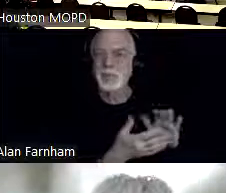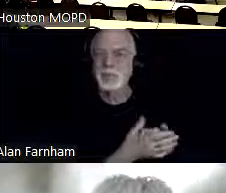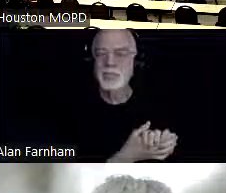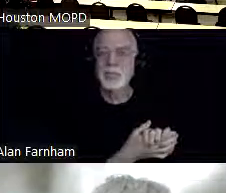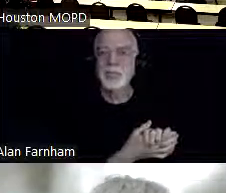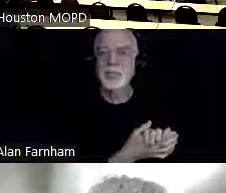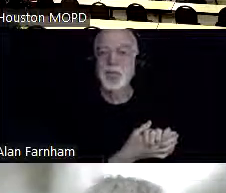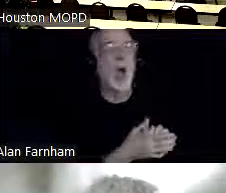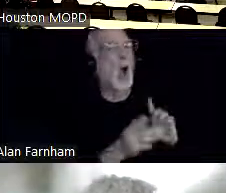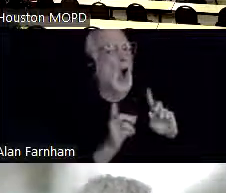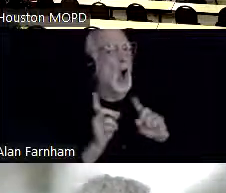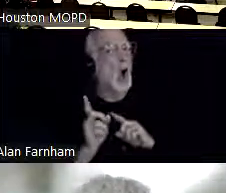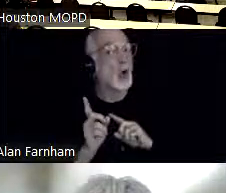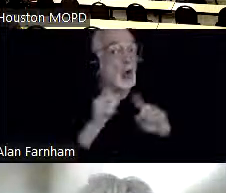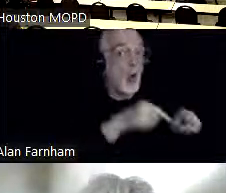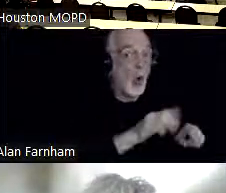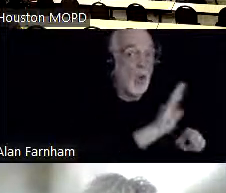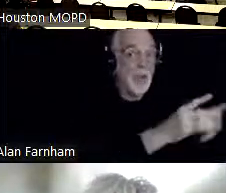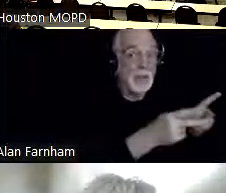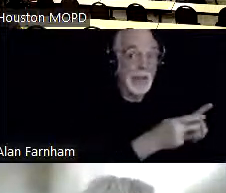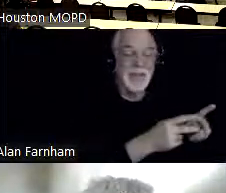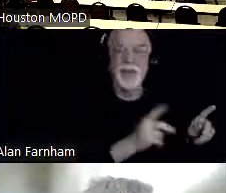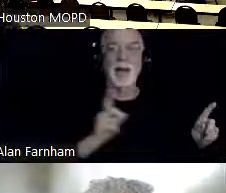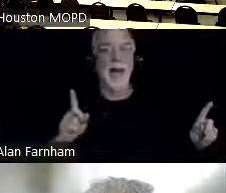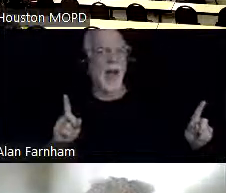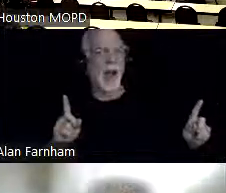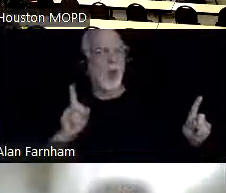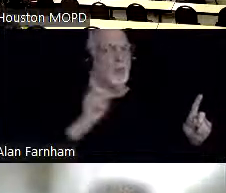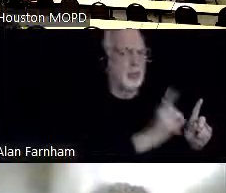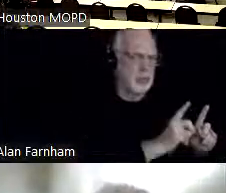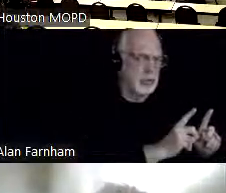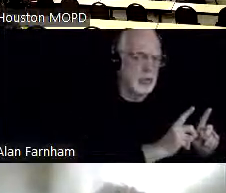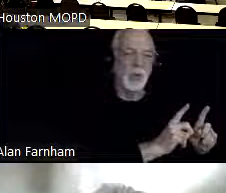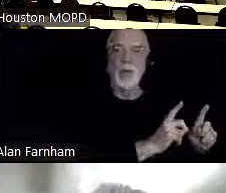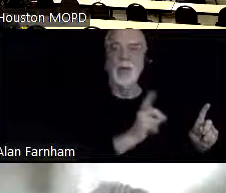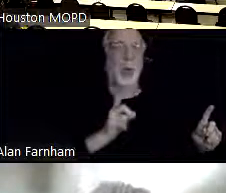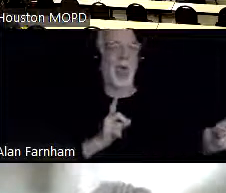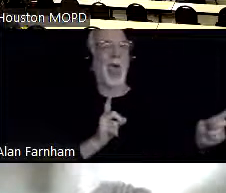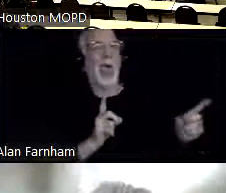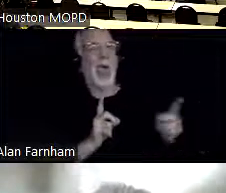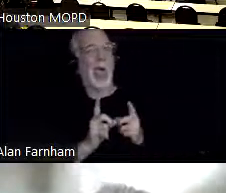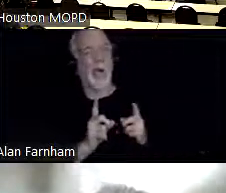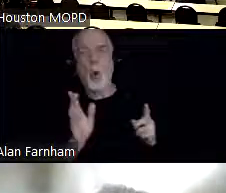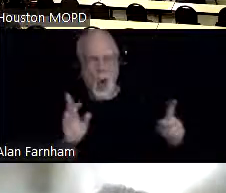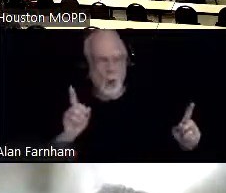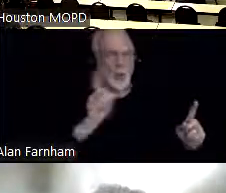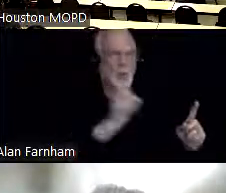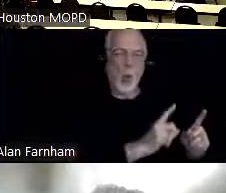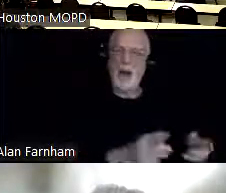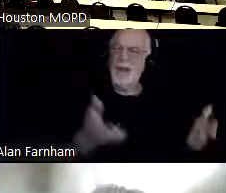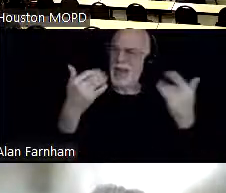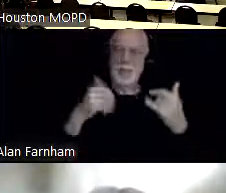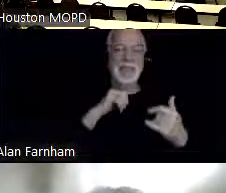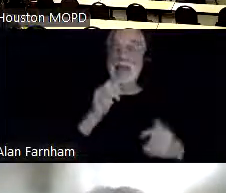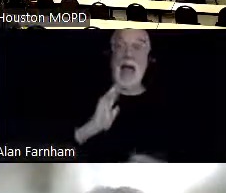Go to their space, it's our space, it's everyone's space. It is not a disability space and a